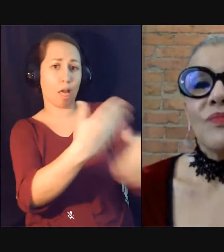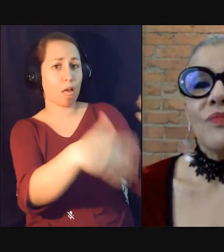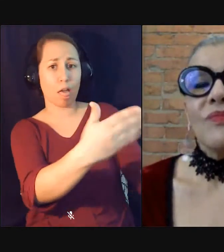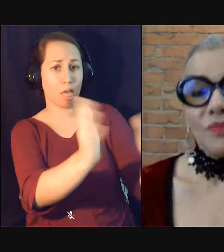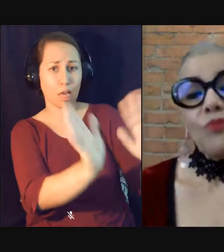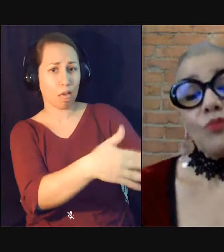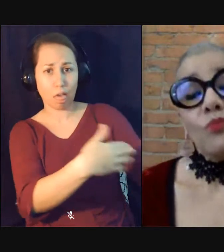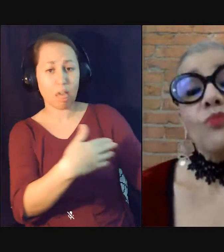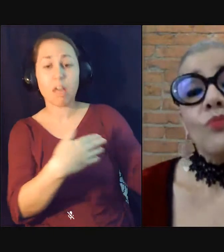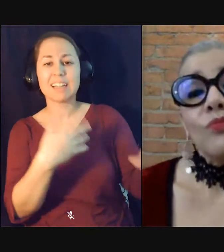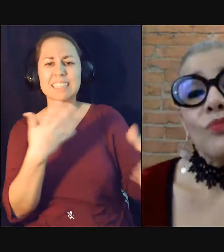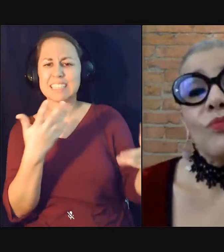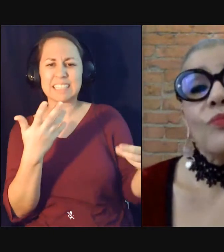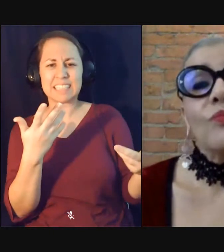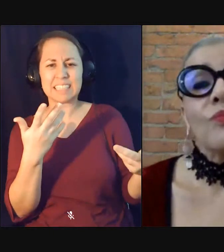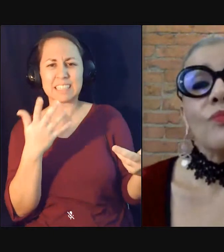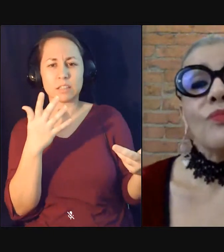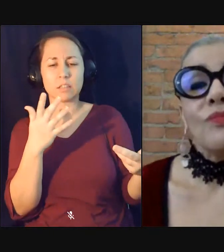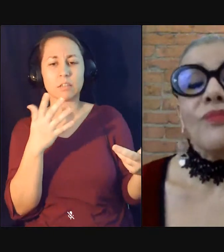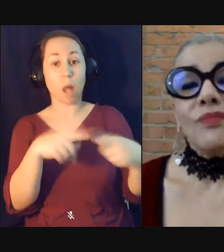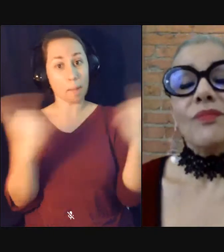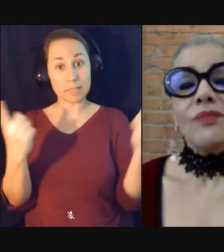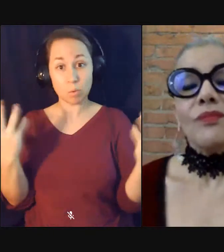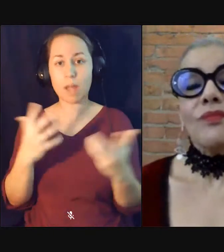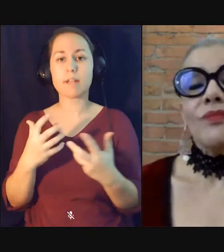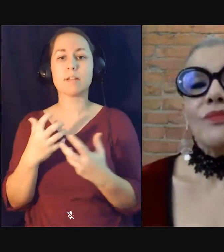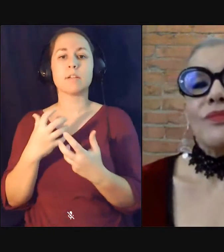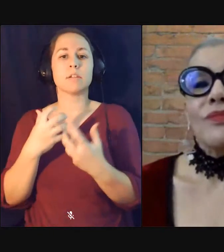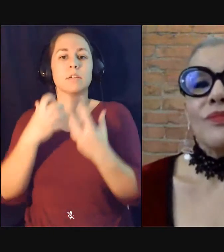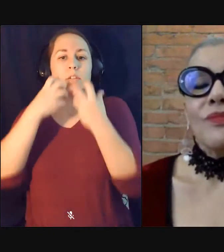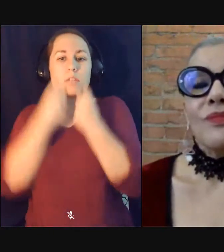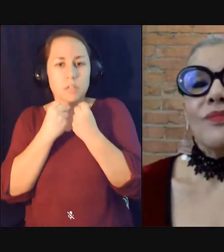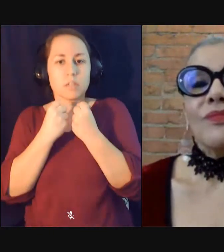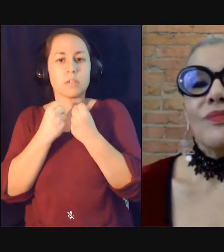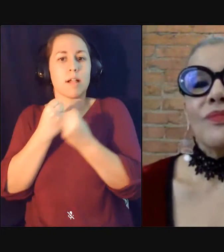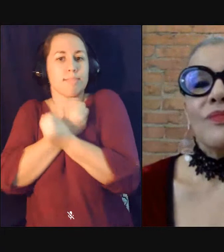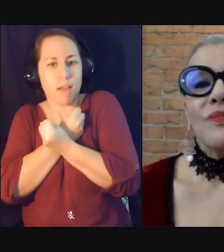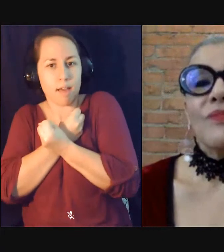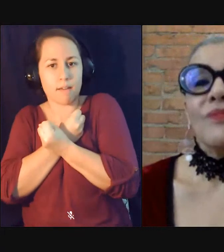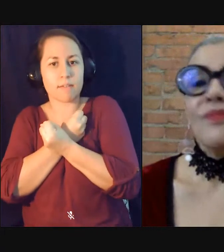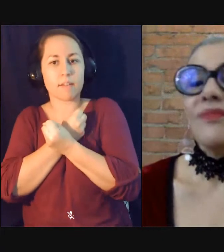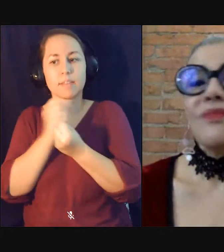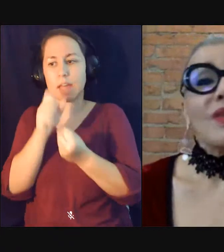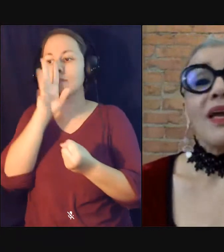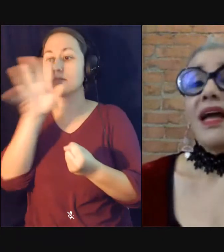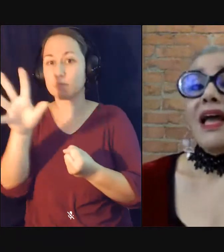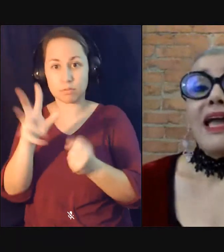ideas. It is fierce love that crowds out hate and shouts down bigotry.